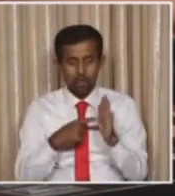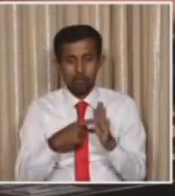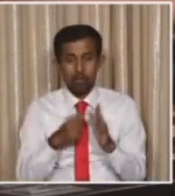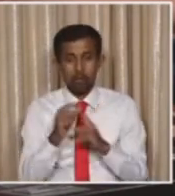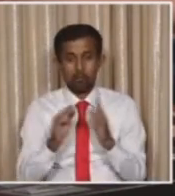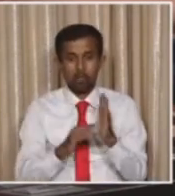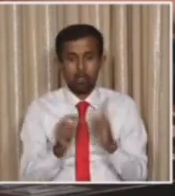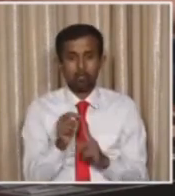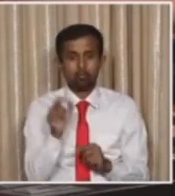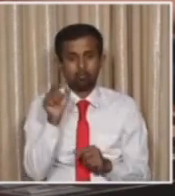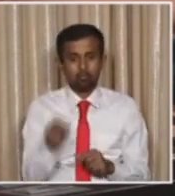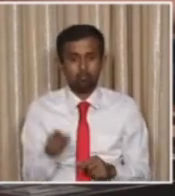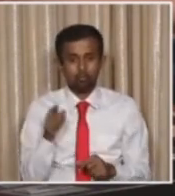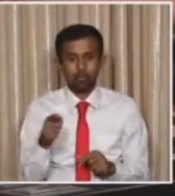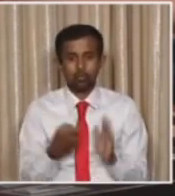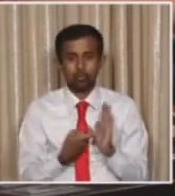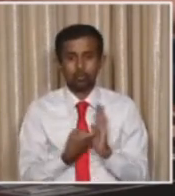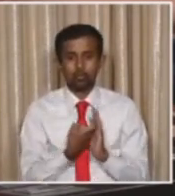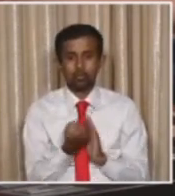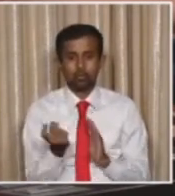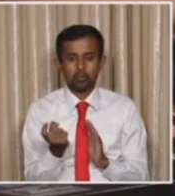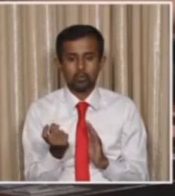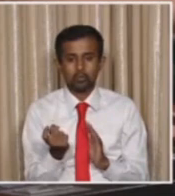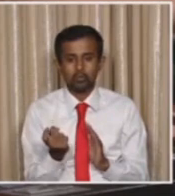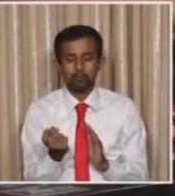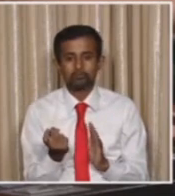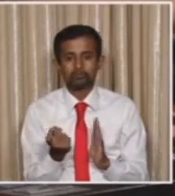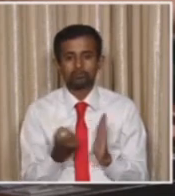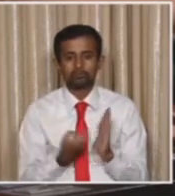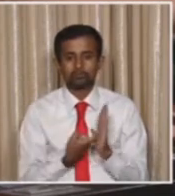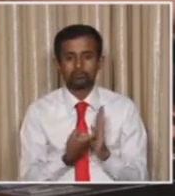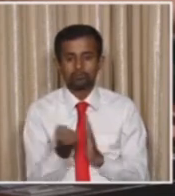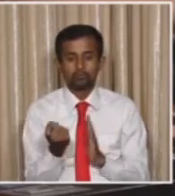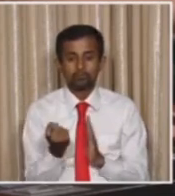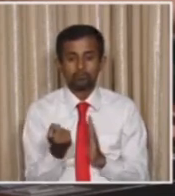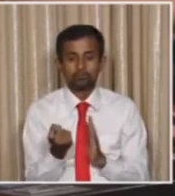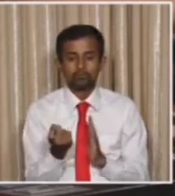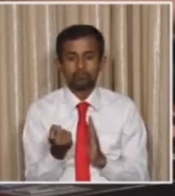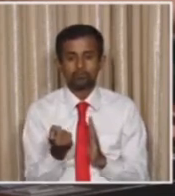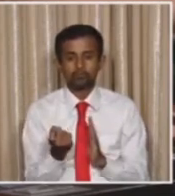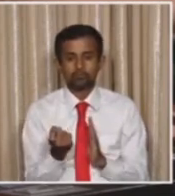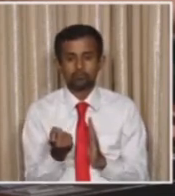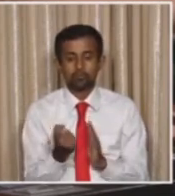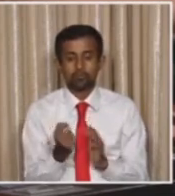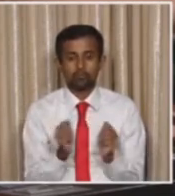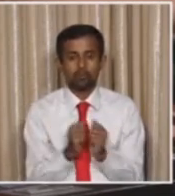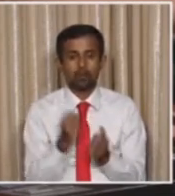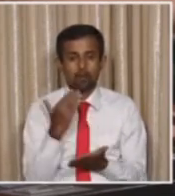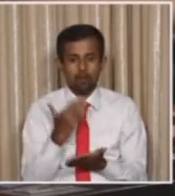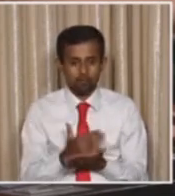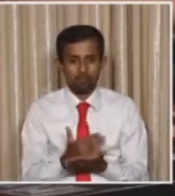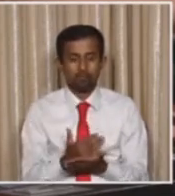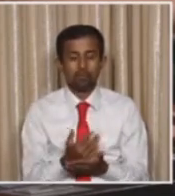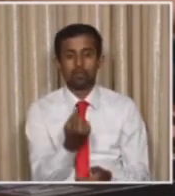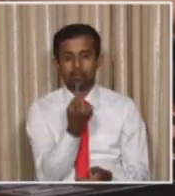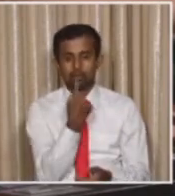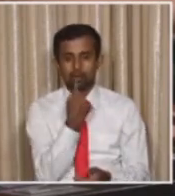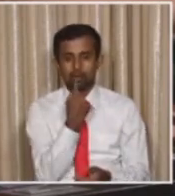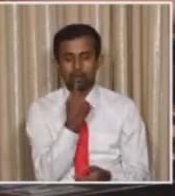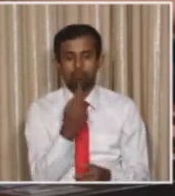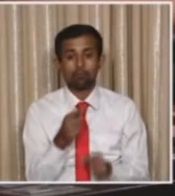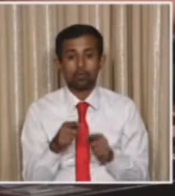illegal attempt to build a vihara on private land will be halted and a full inquiry will take